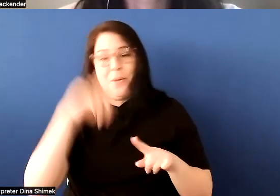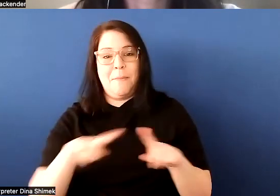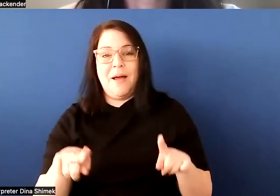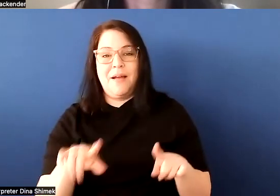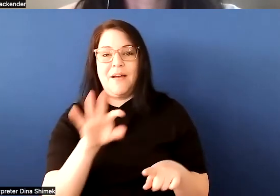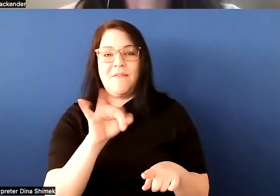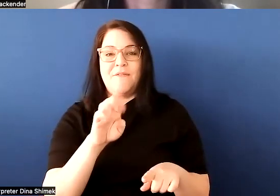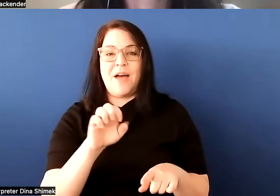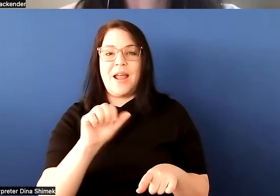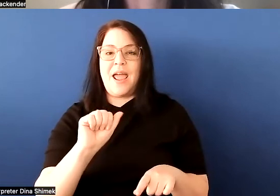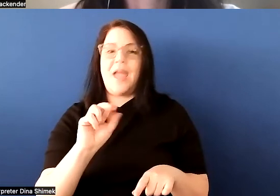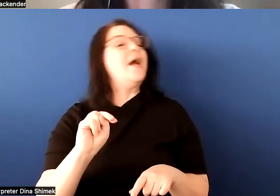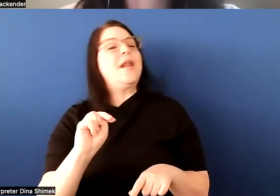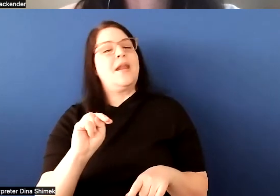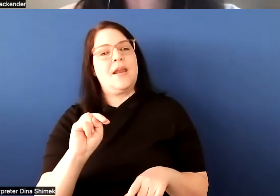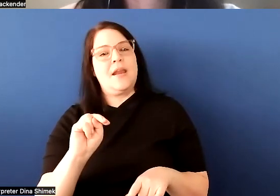a